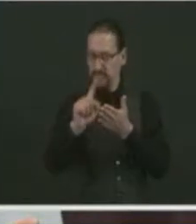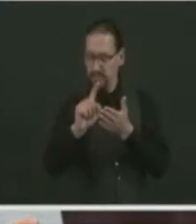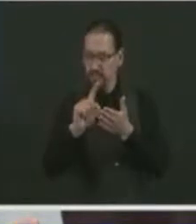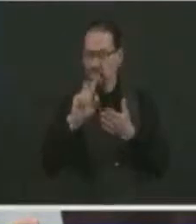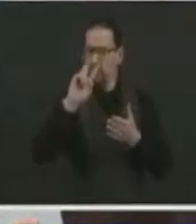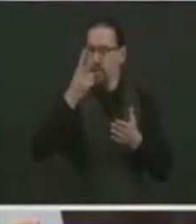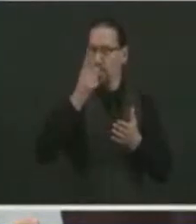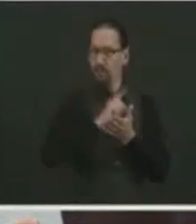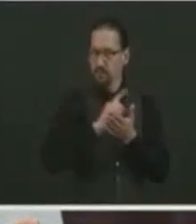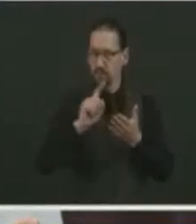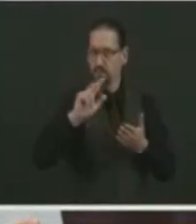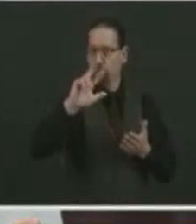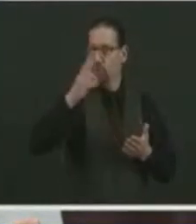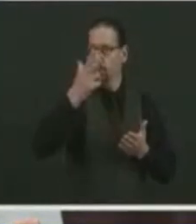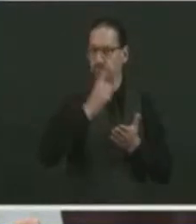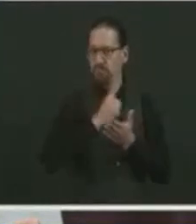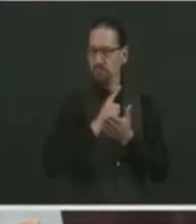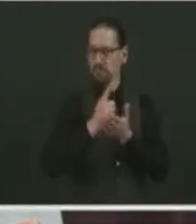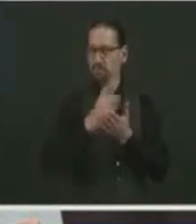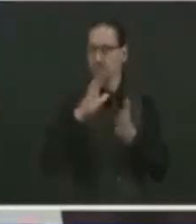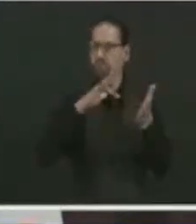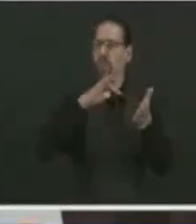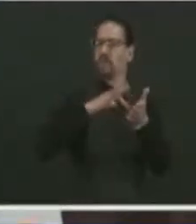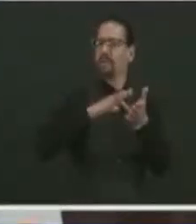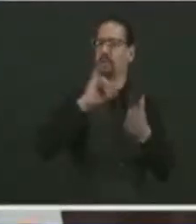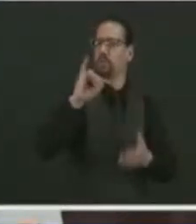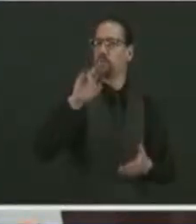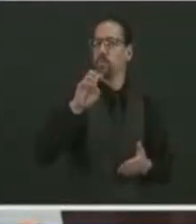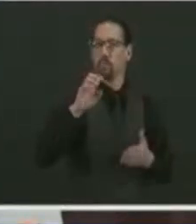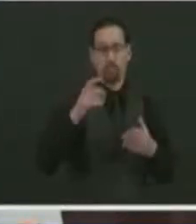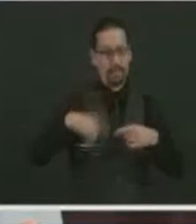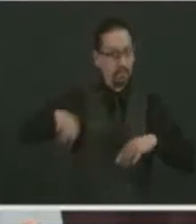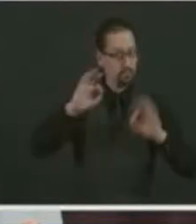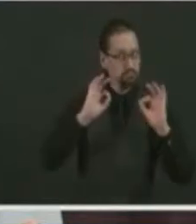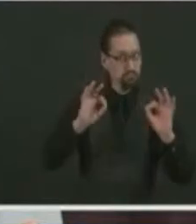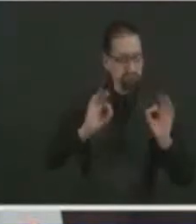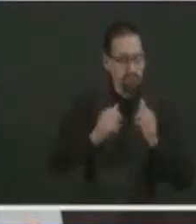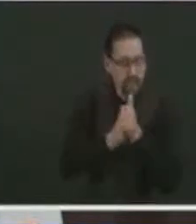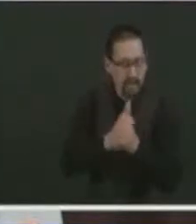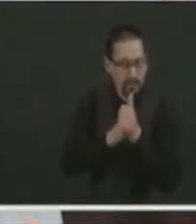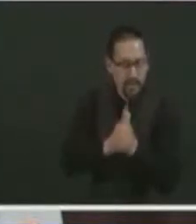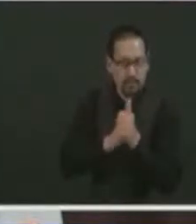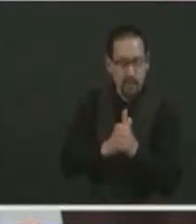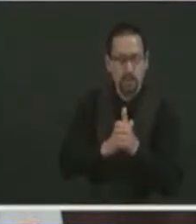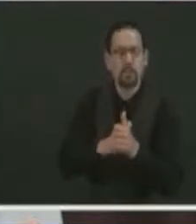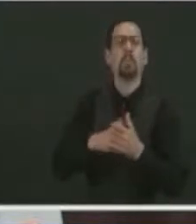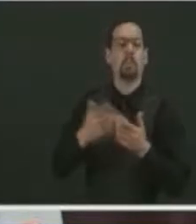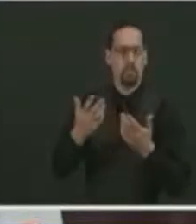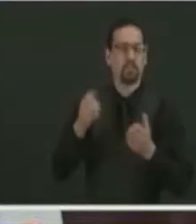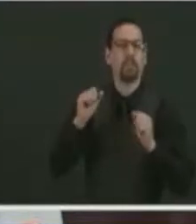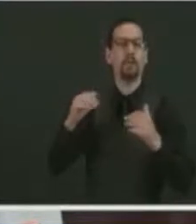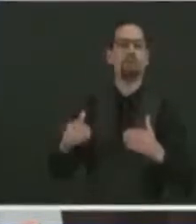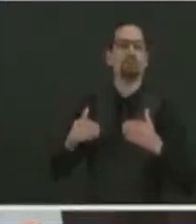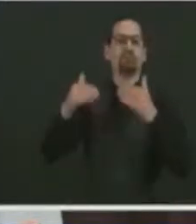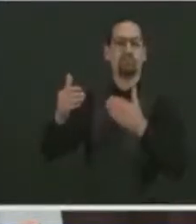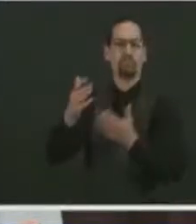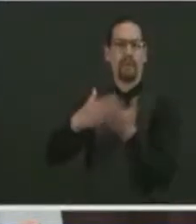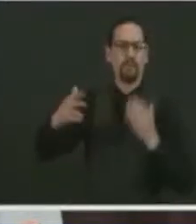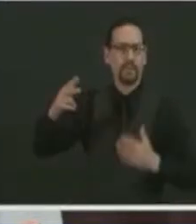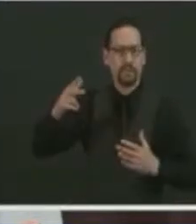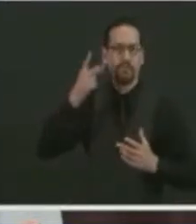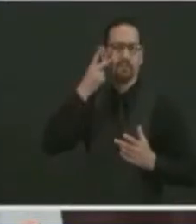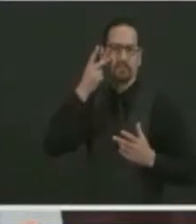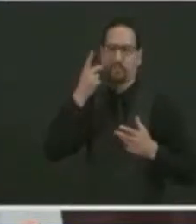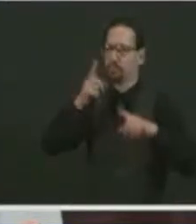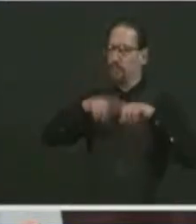into it and educate yourself about the rules and follow the rules. And to my teams who've been working like crazy, I'm really proud of